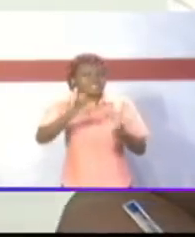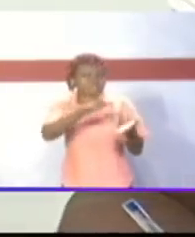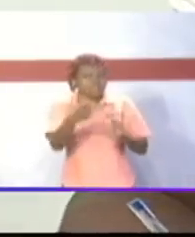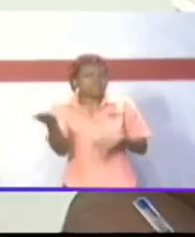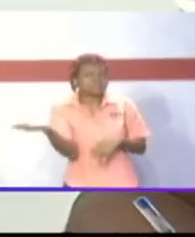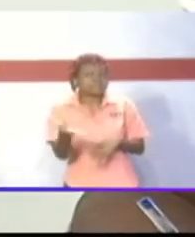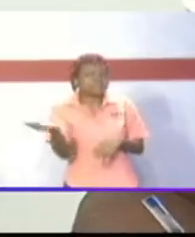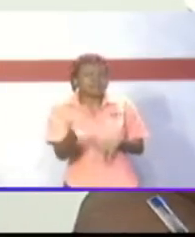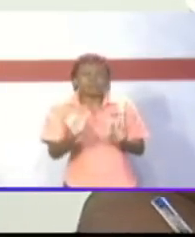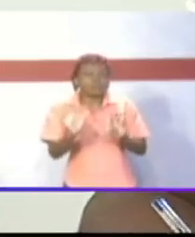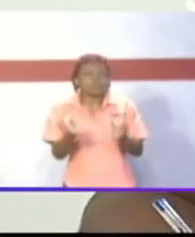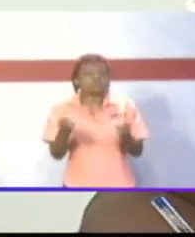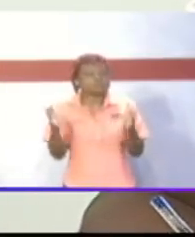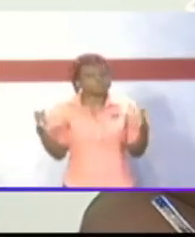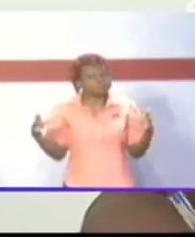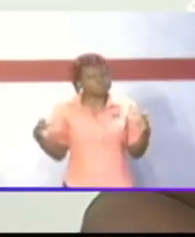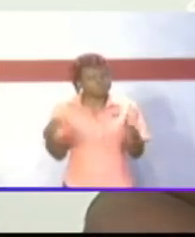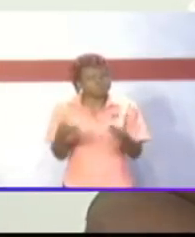for a follow-up question.